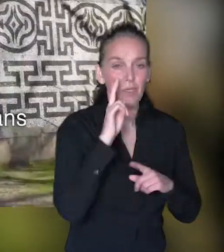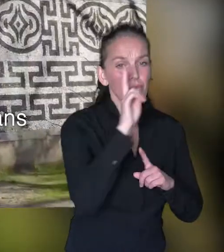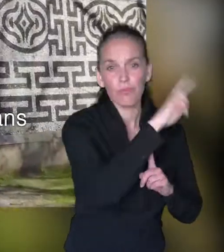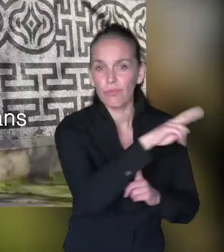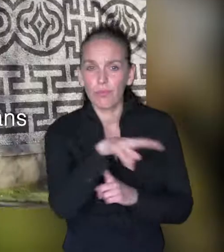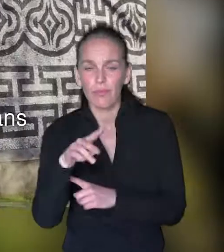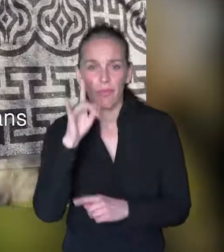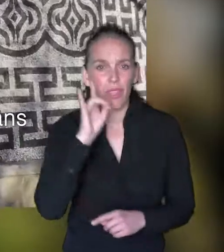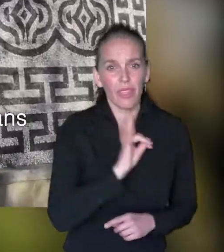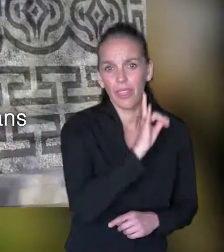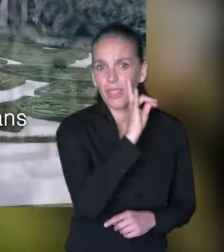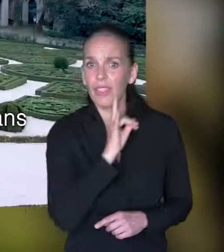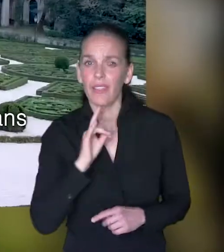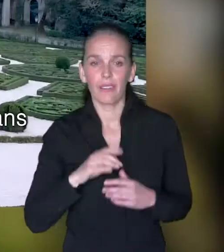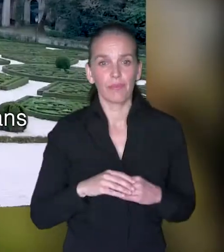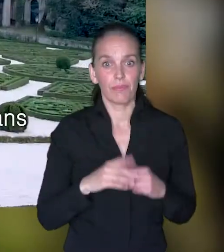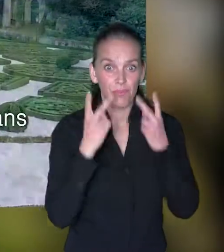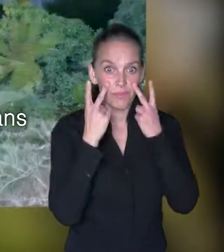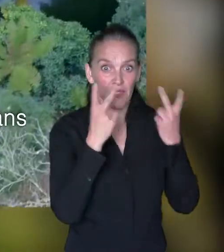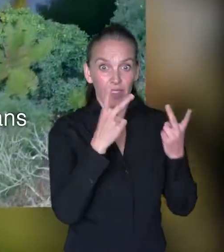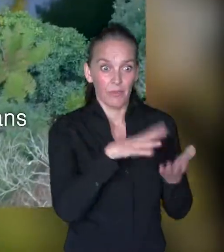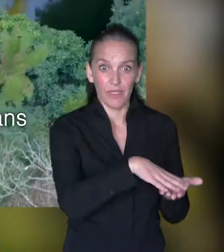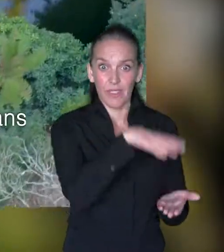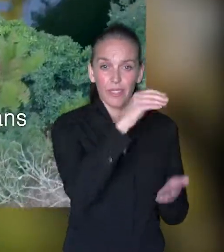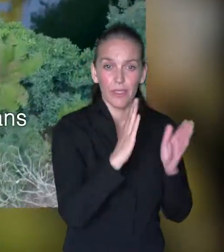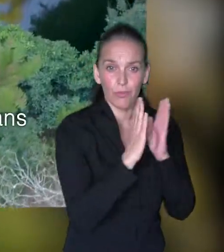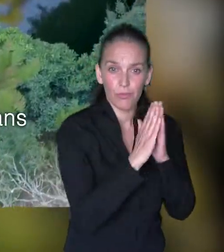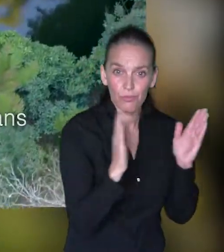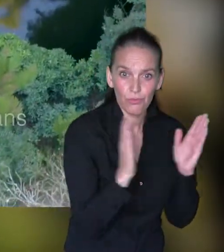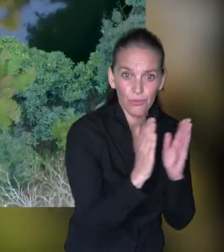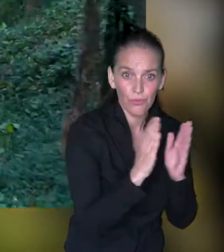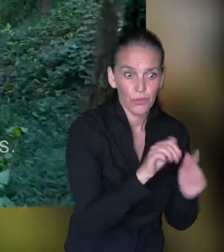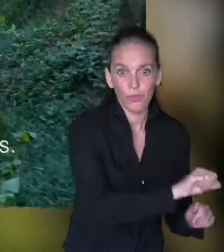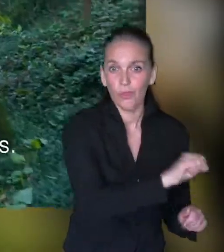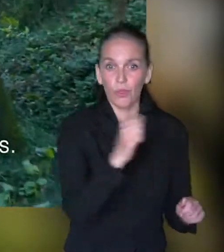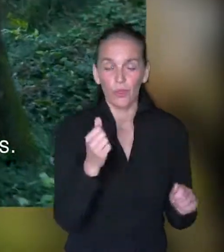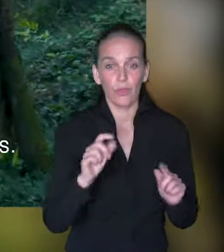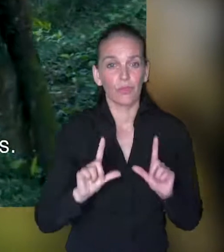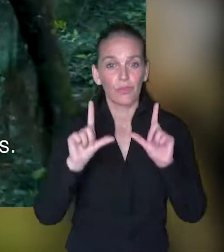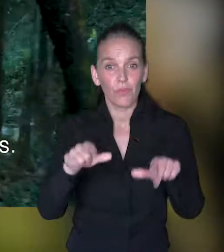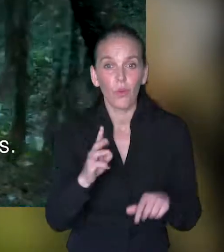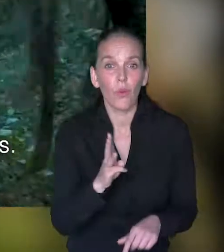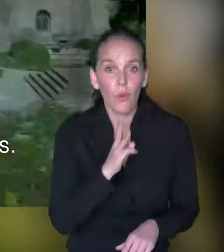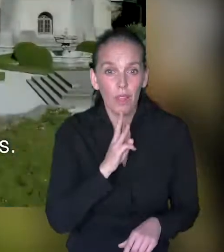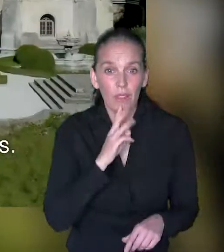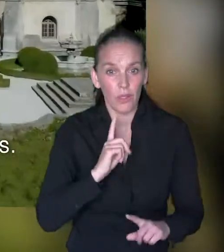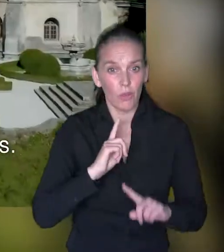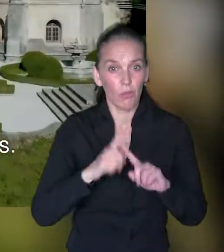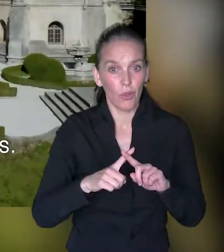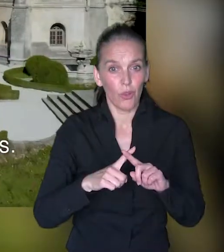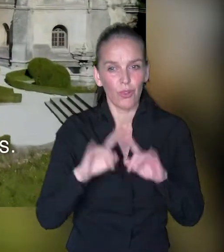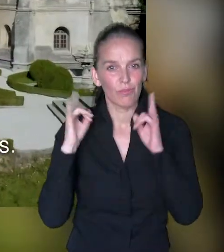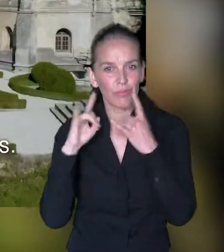Entering the doors of this peculiar landscape means starting a voyage between chapels, ponds, and unusual flora in a permanent